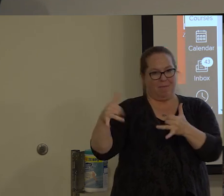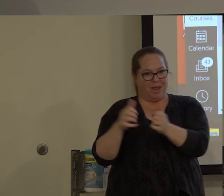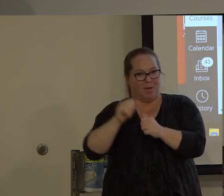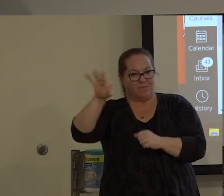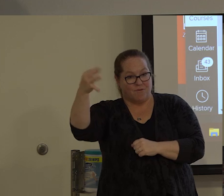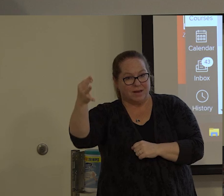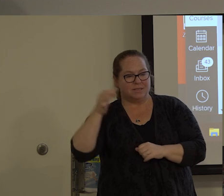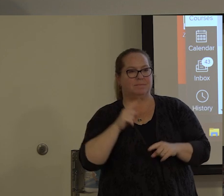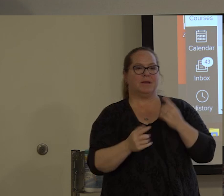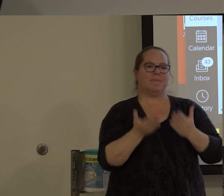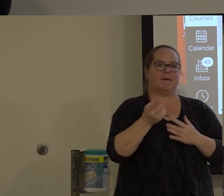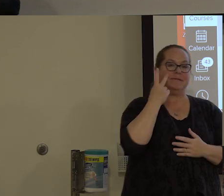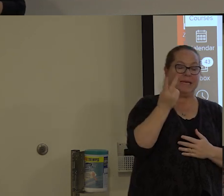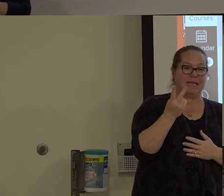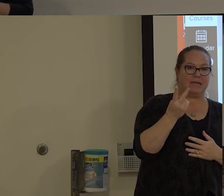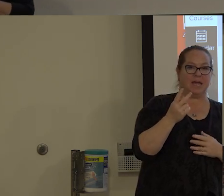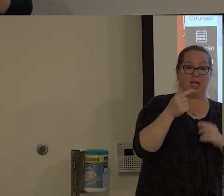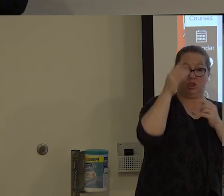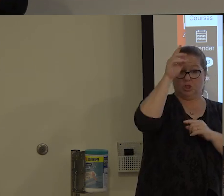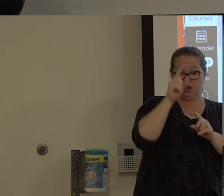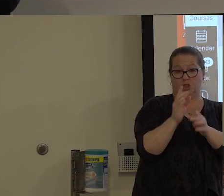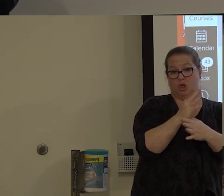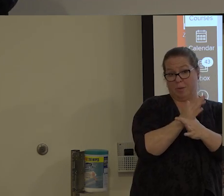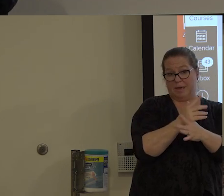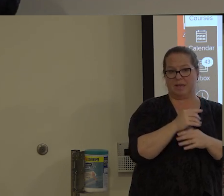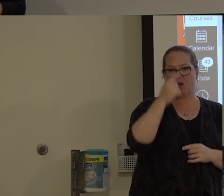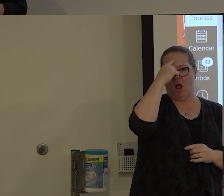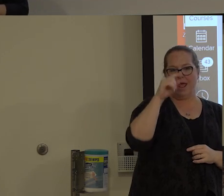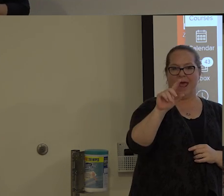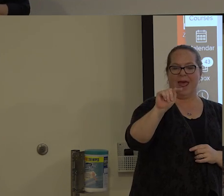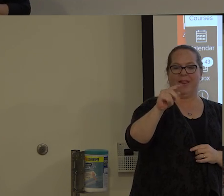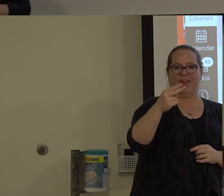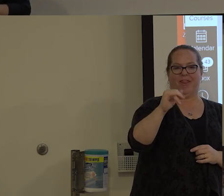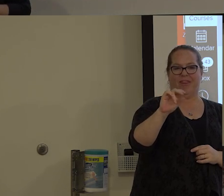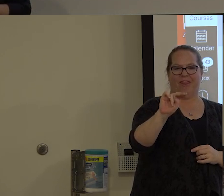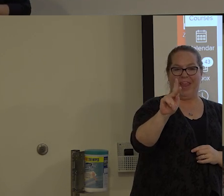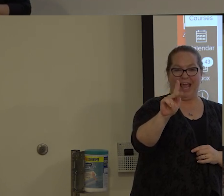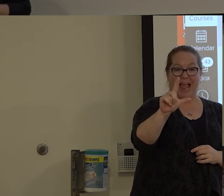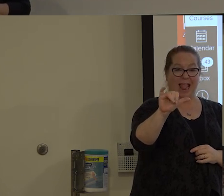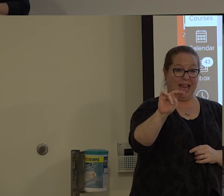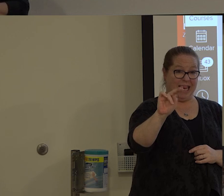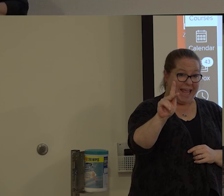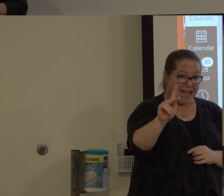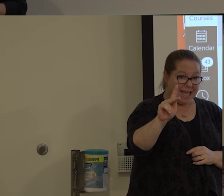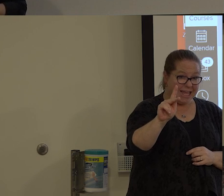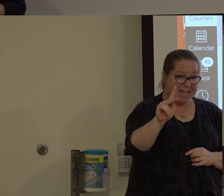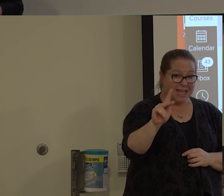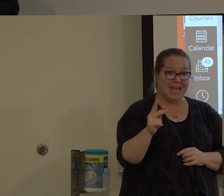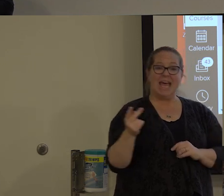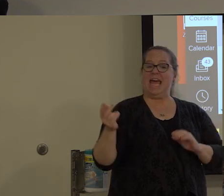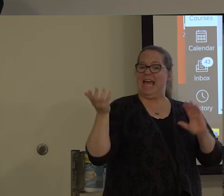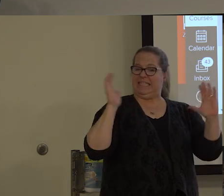have seen it in Carmen courses. It's called ThingLink. It is it's kind of similar to H5P in that it can create